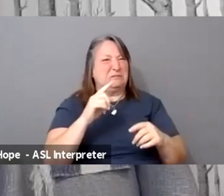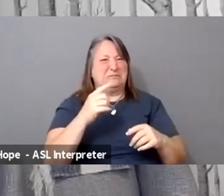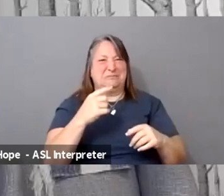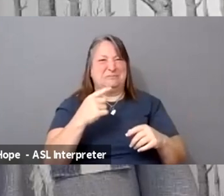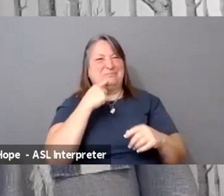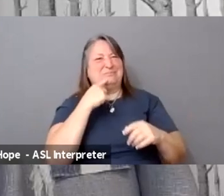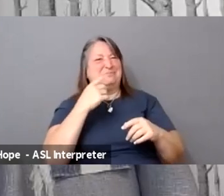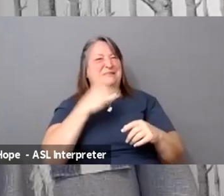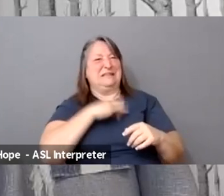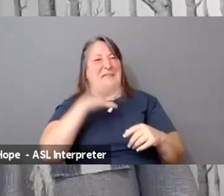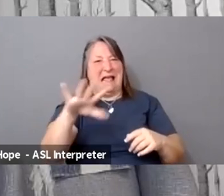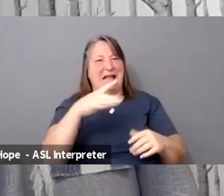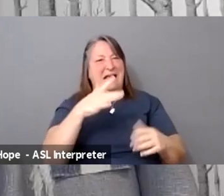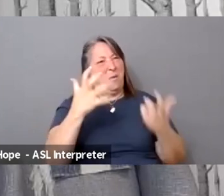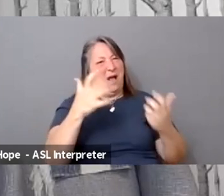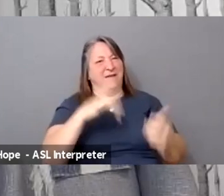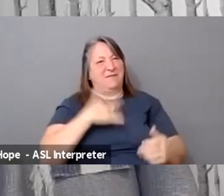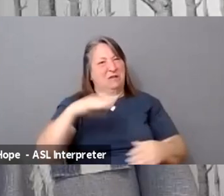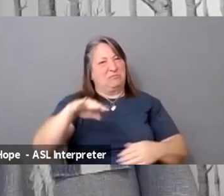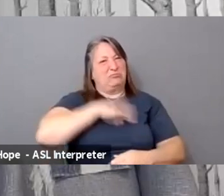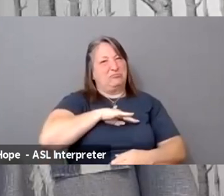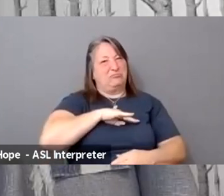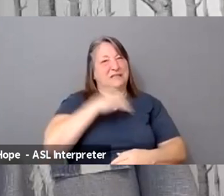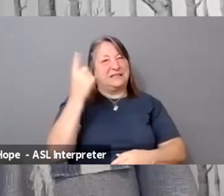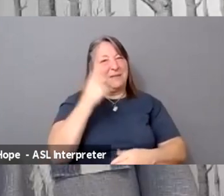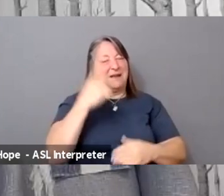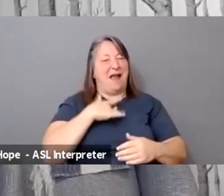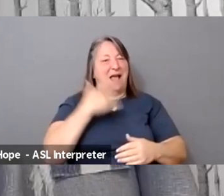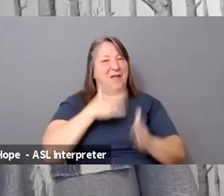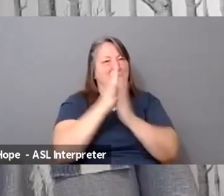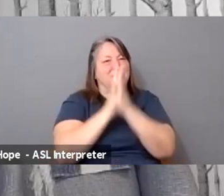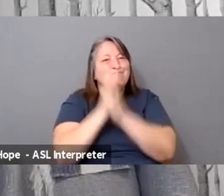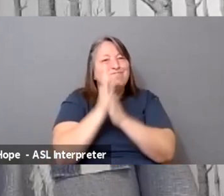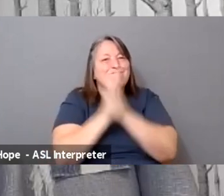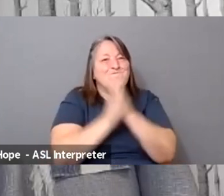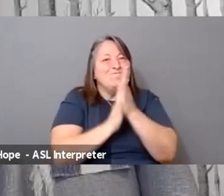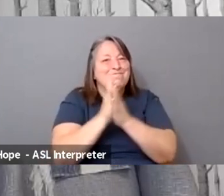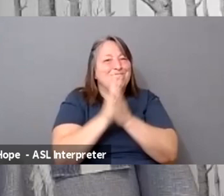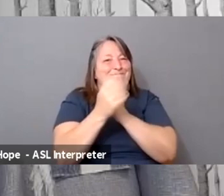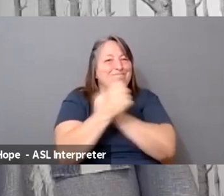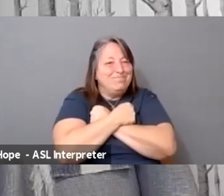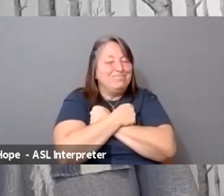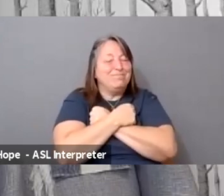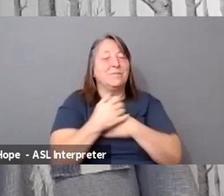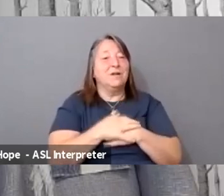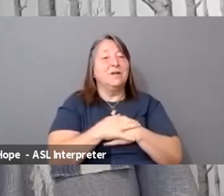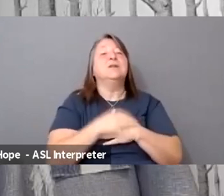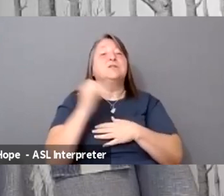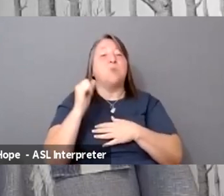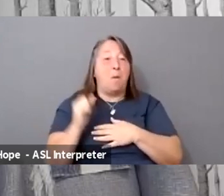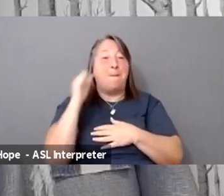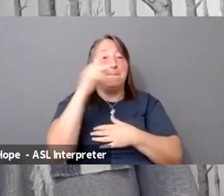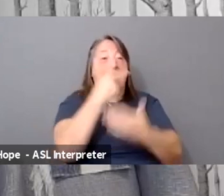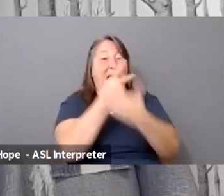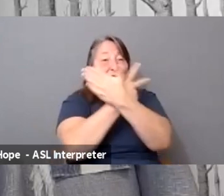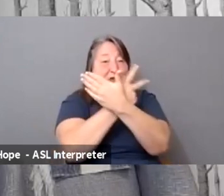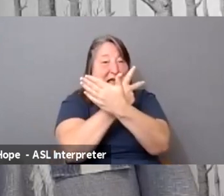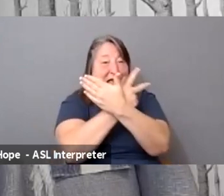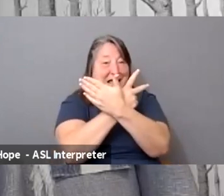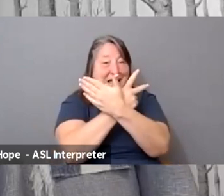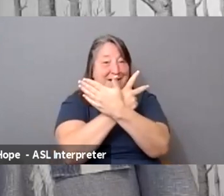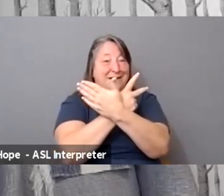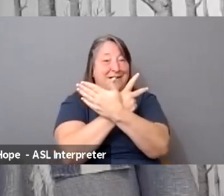feel fulfilled in something that I felt passionate towards. And so I ended up going back to grad school for